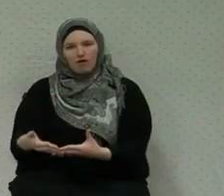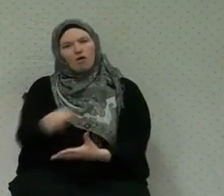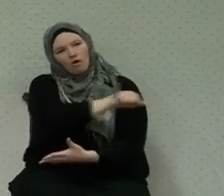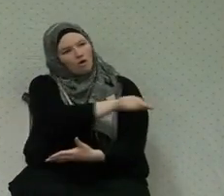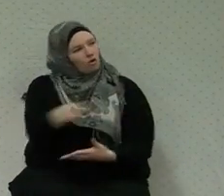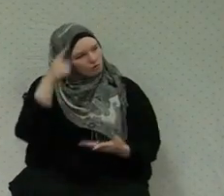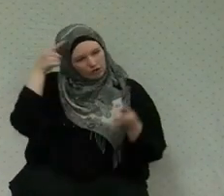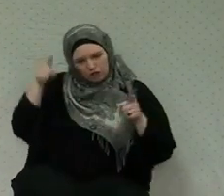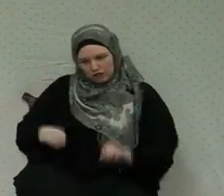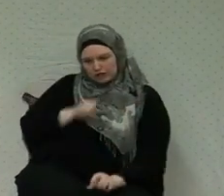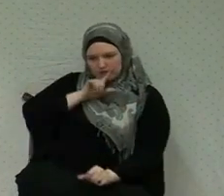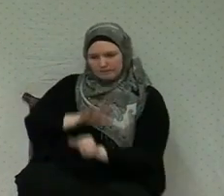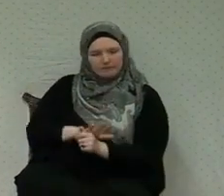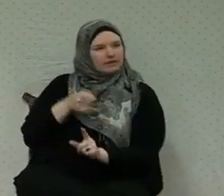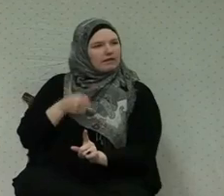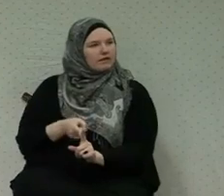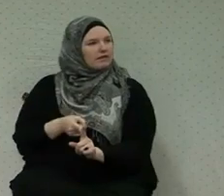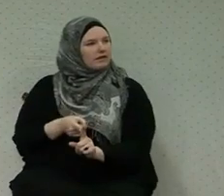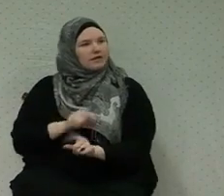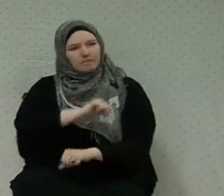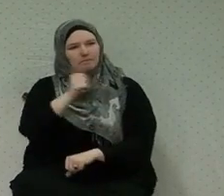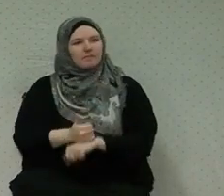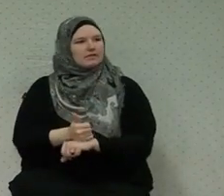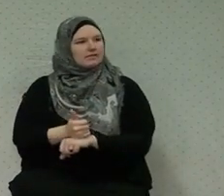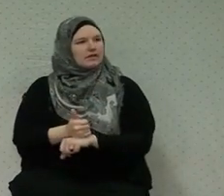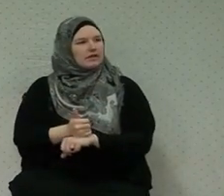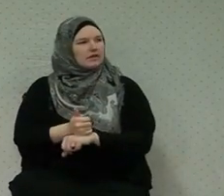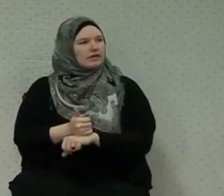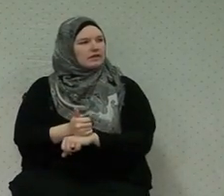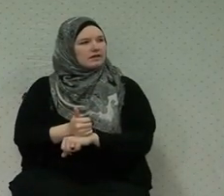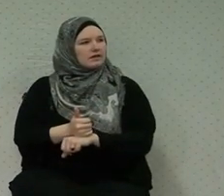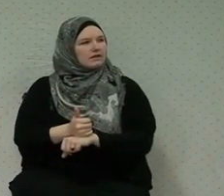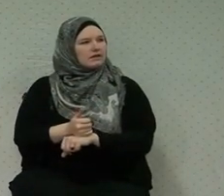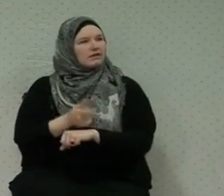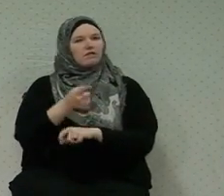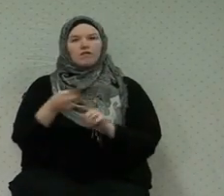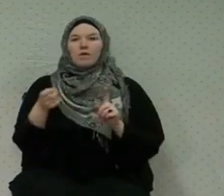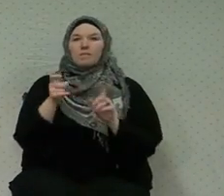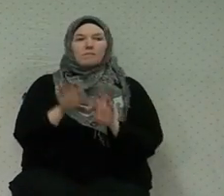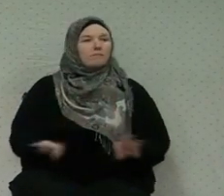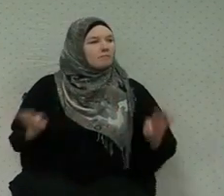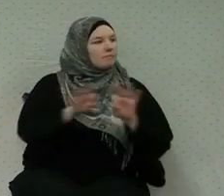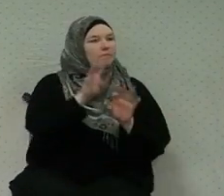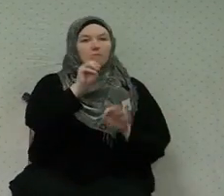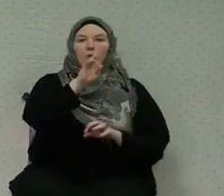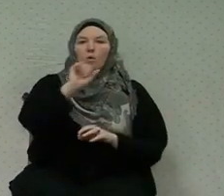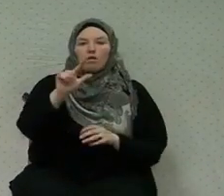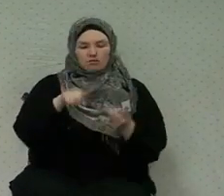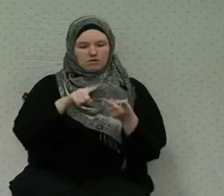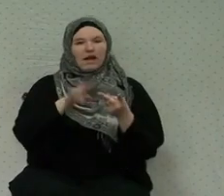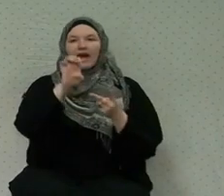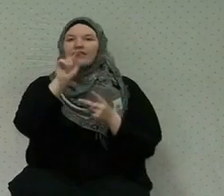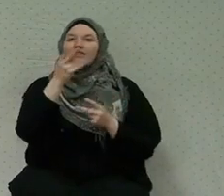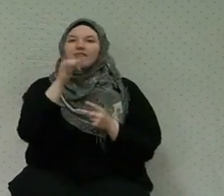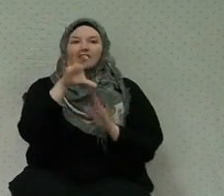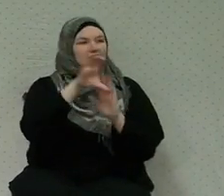to as the basic bare bone minimum of morality, of ethics, of